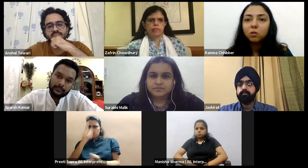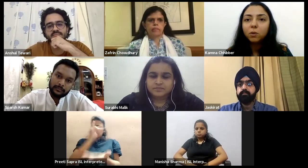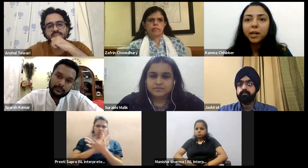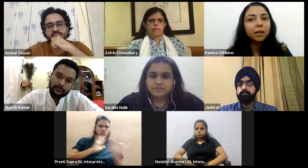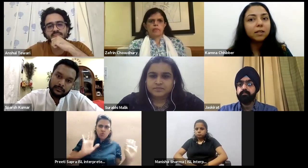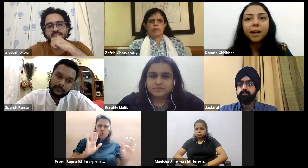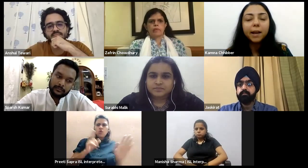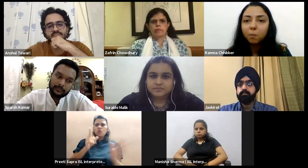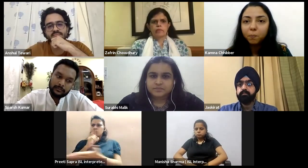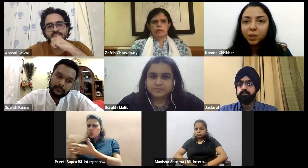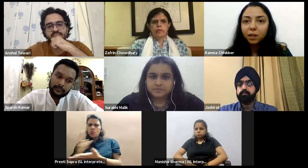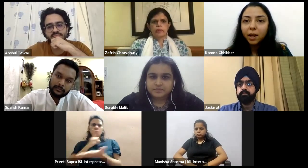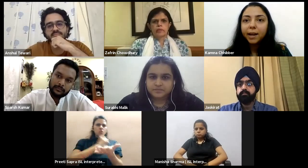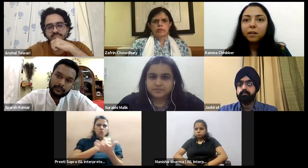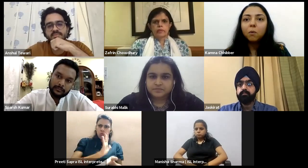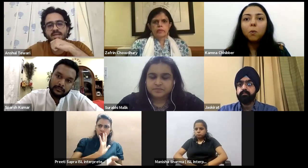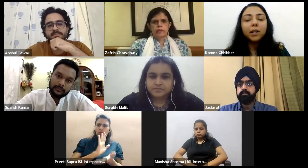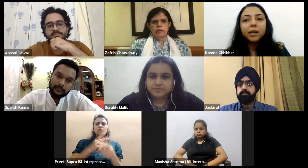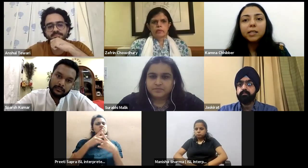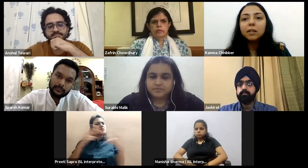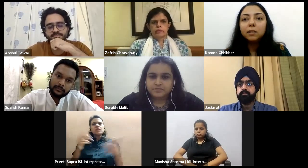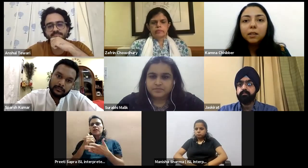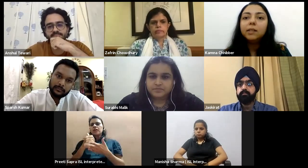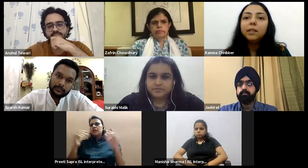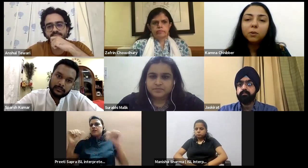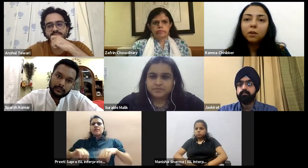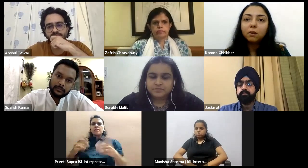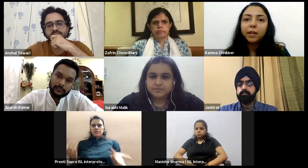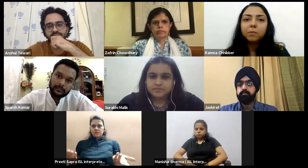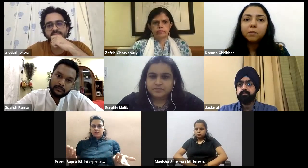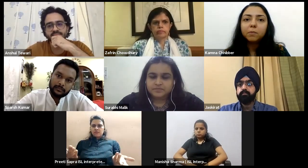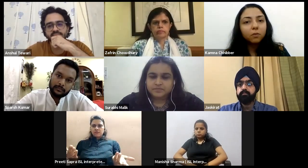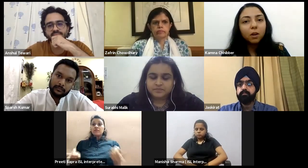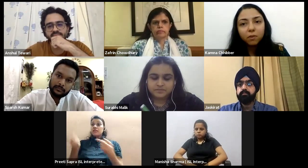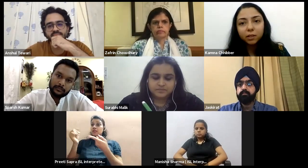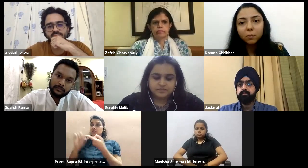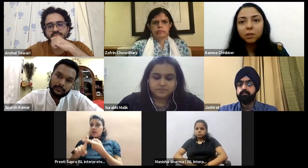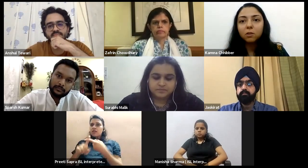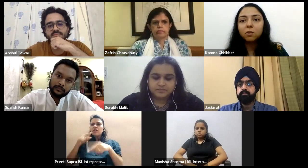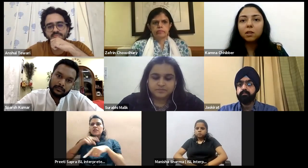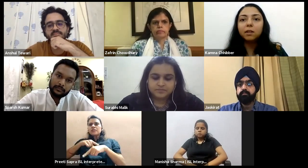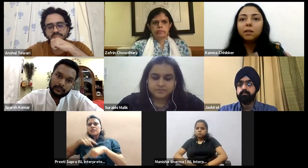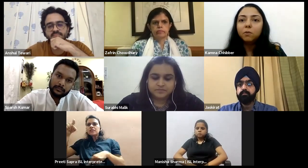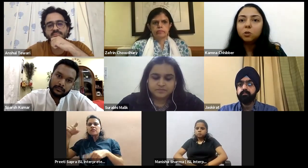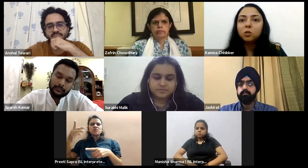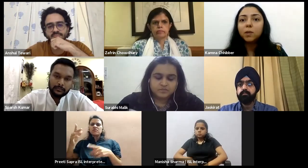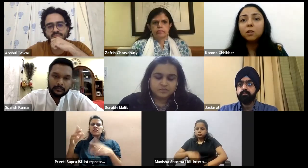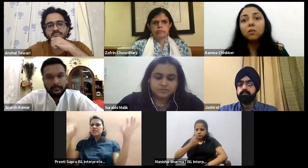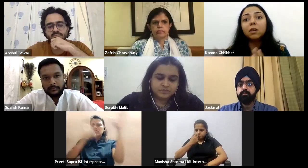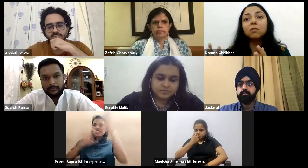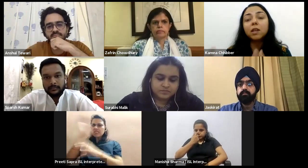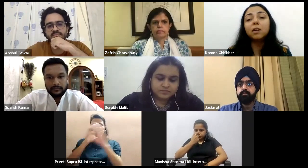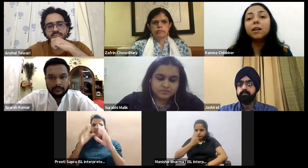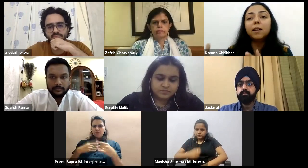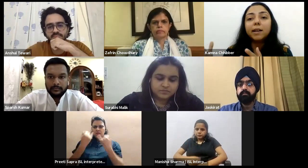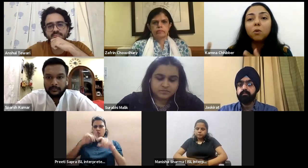is not true. It doesn't help. And what it can certainly lead to a lot of times is a lot of conflicts, whether you're looking at individuals, whether you're